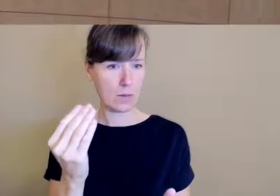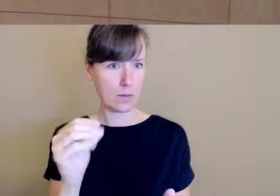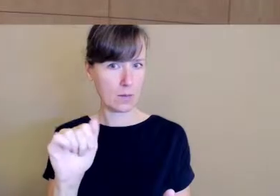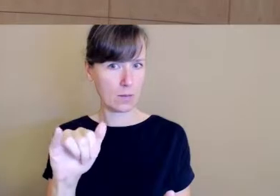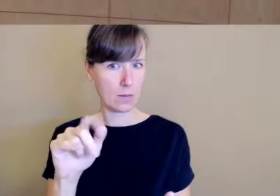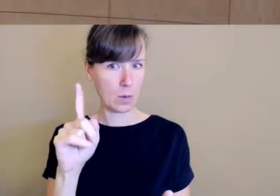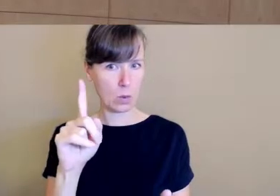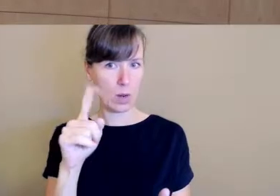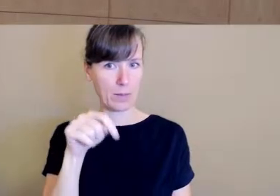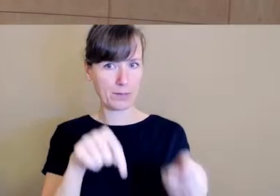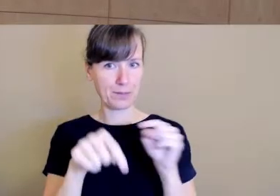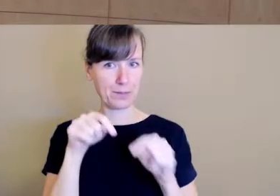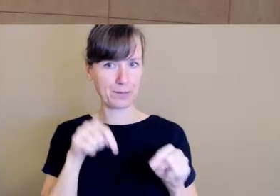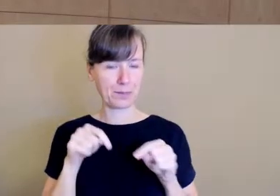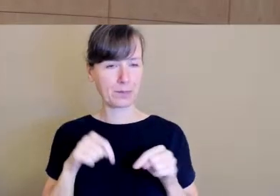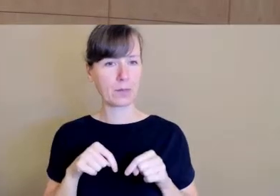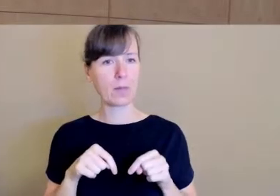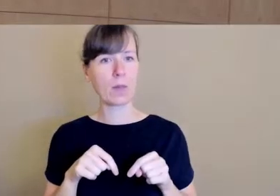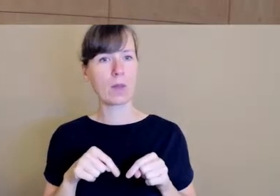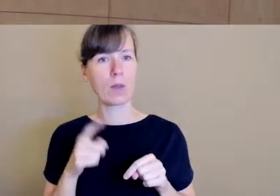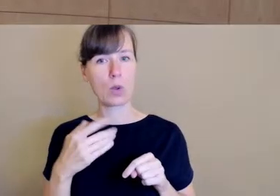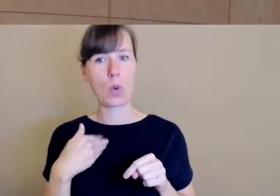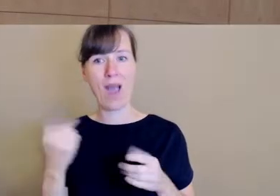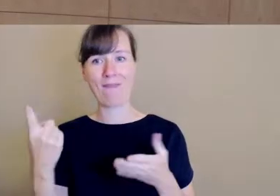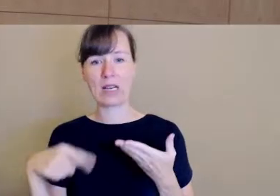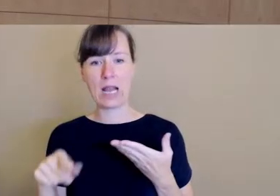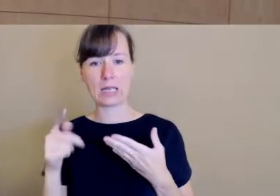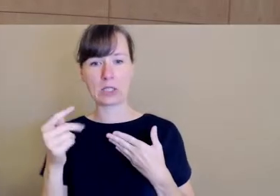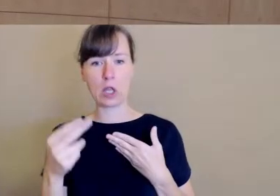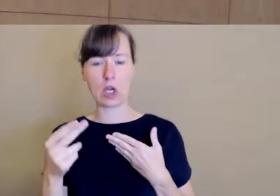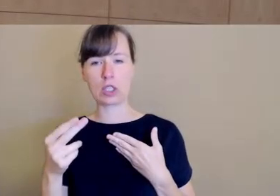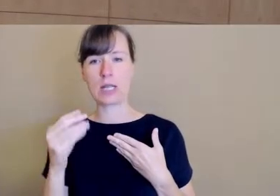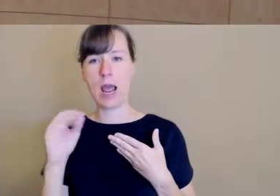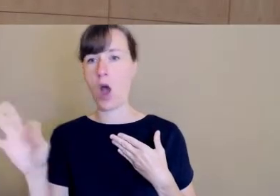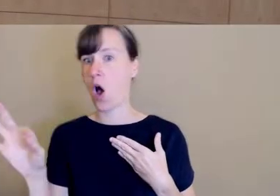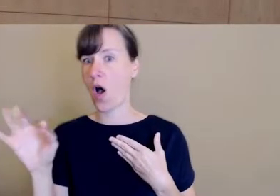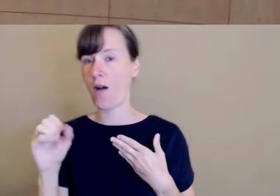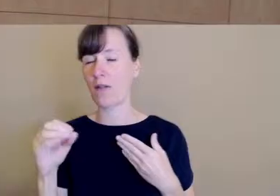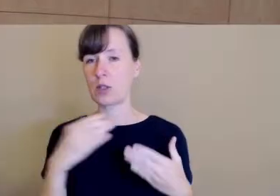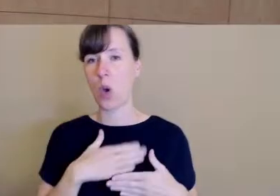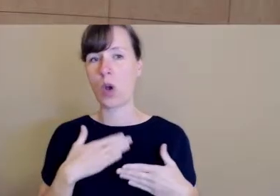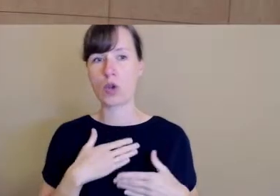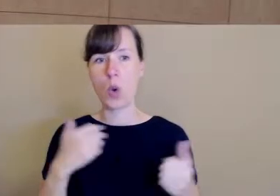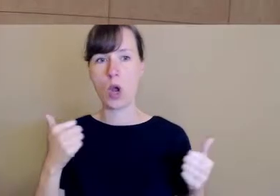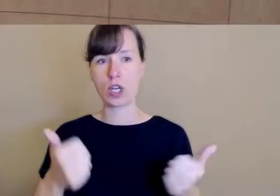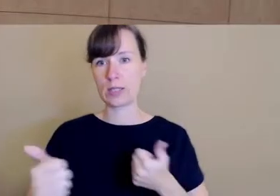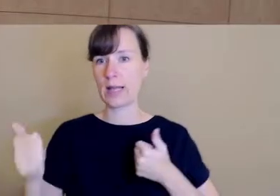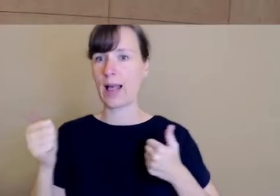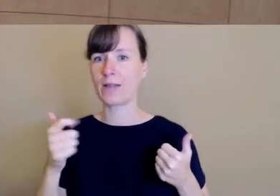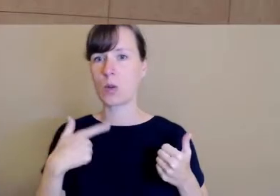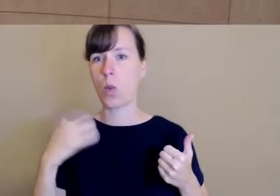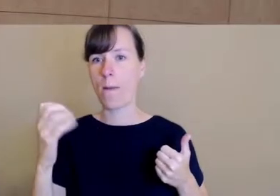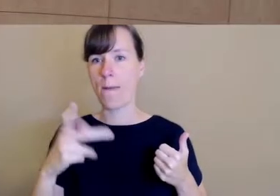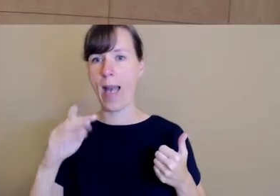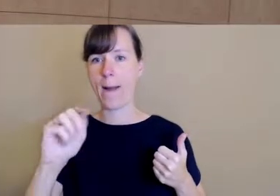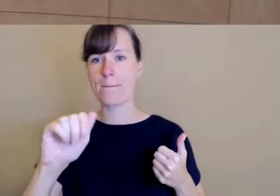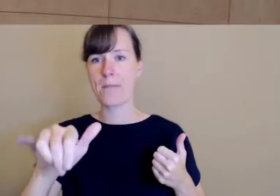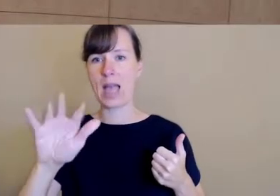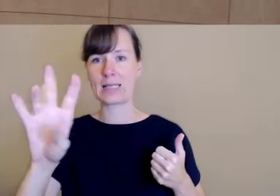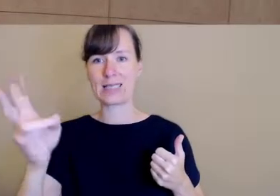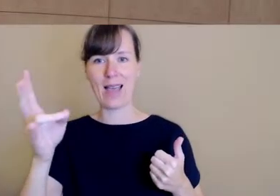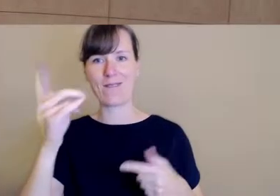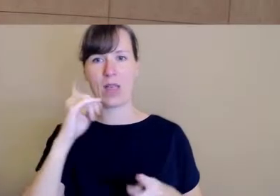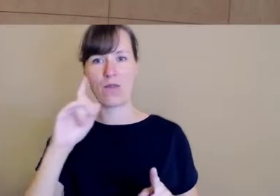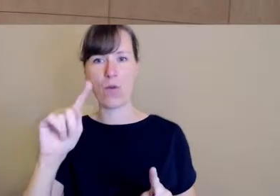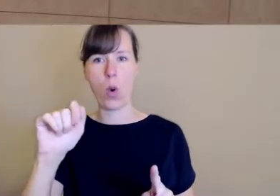backing up a step. Y'all have next Thursday off, so enjoy yourselves. We're back on May 7th for a